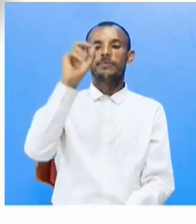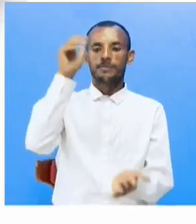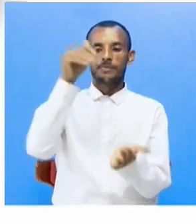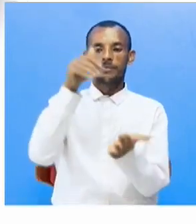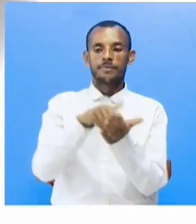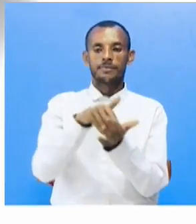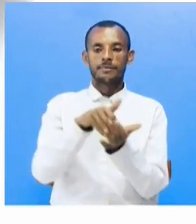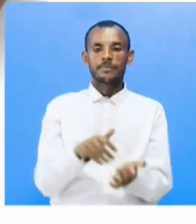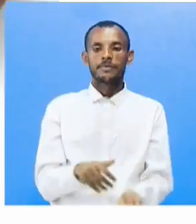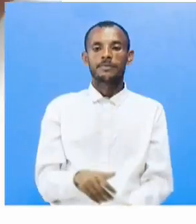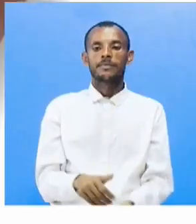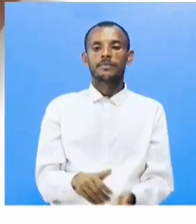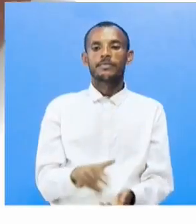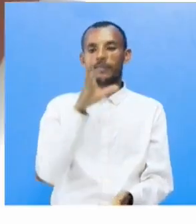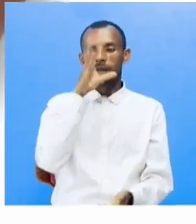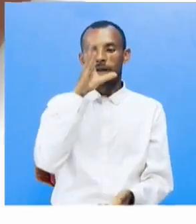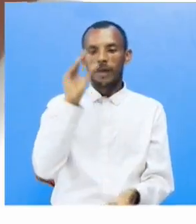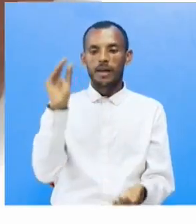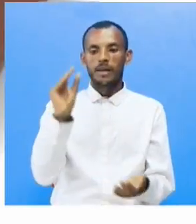30,000 and sold it